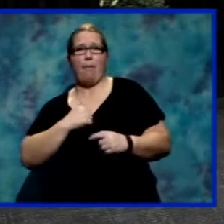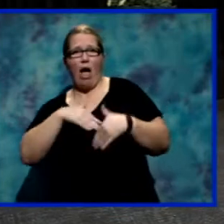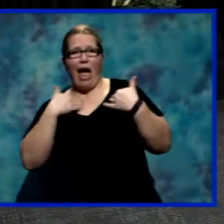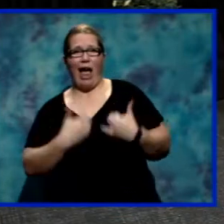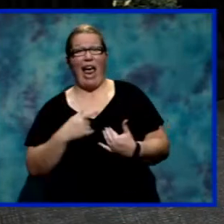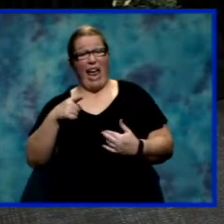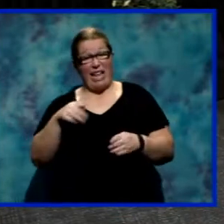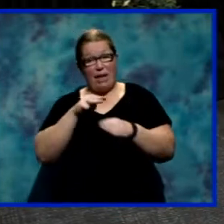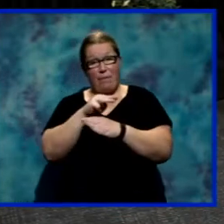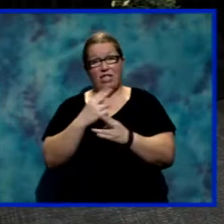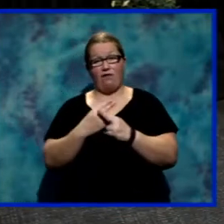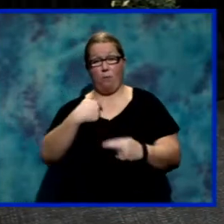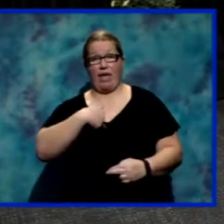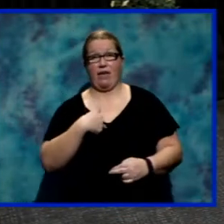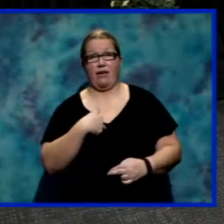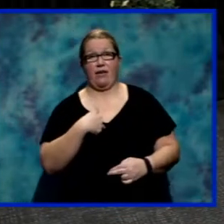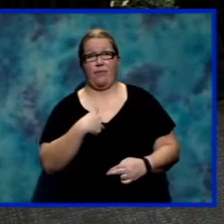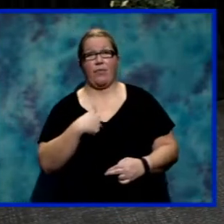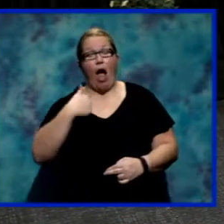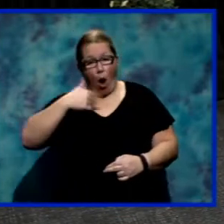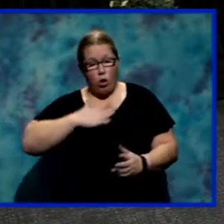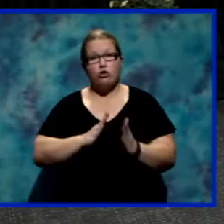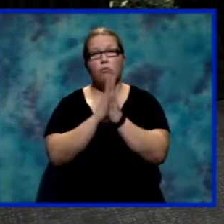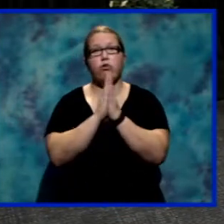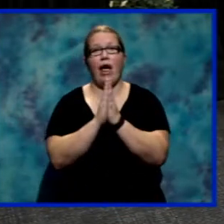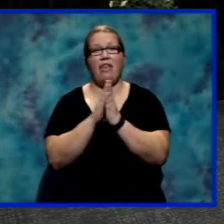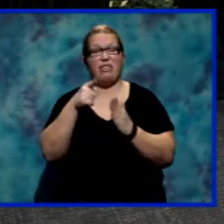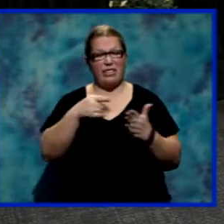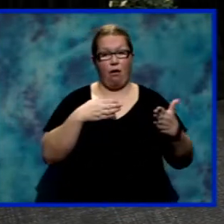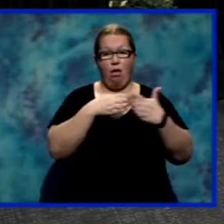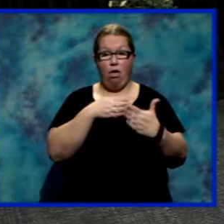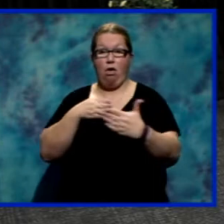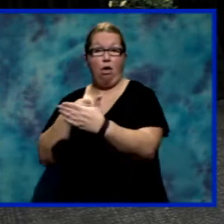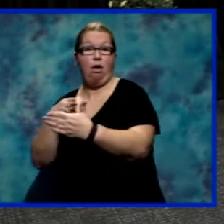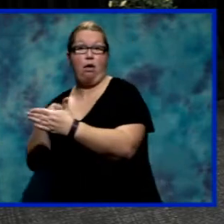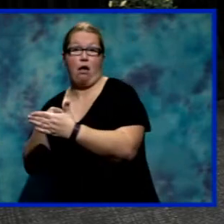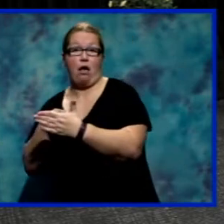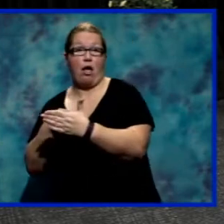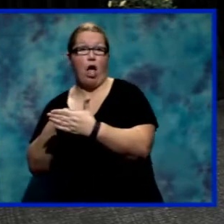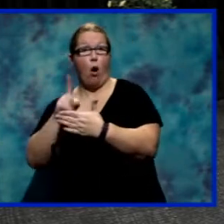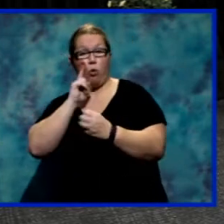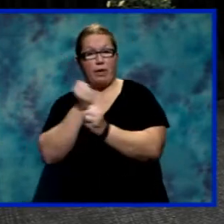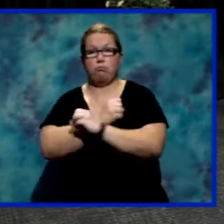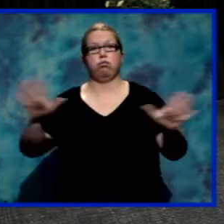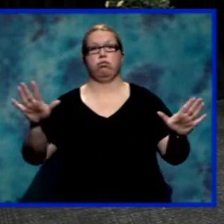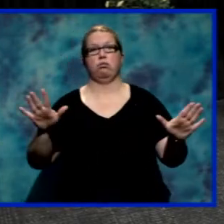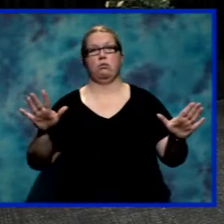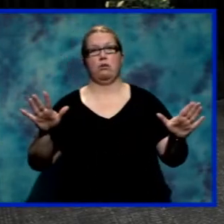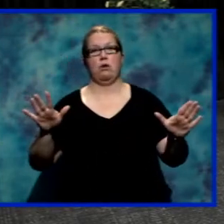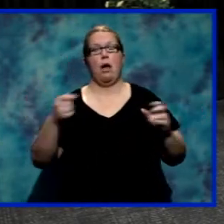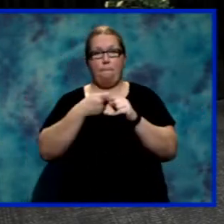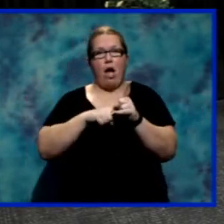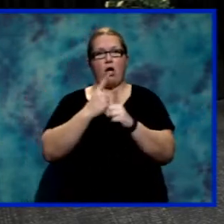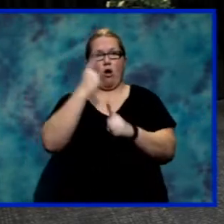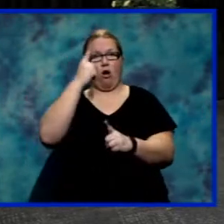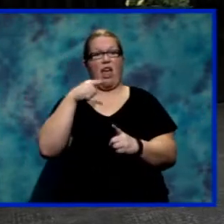message for me. I want to pray that these blockages will be blown away by God. Here's